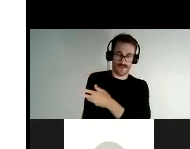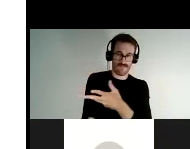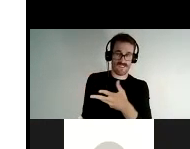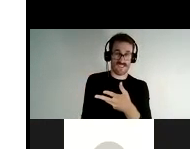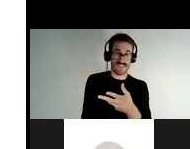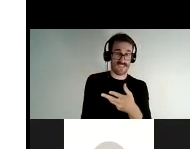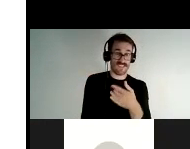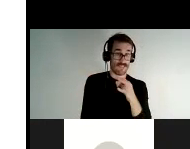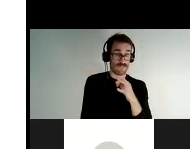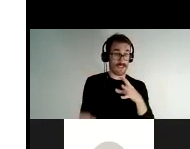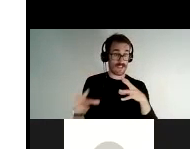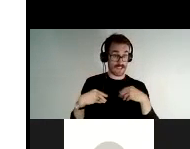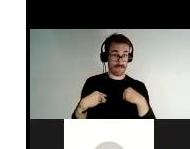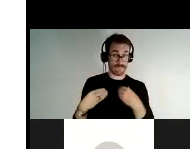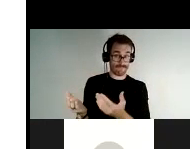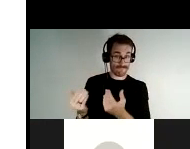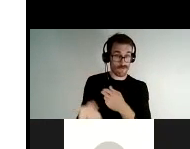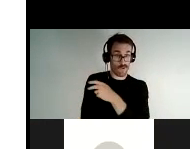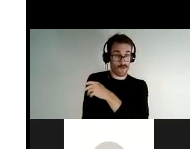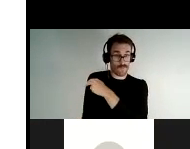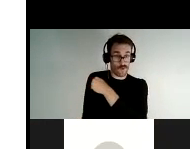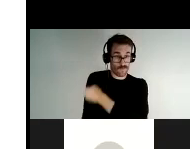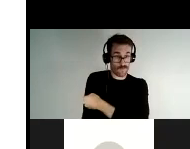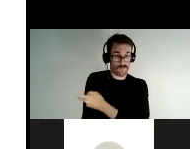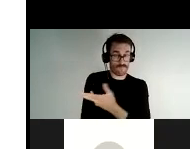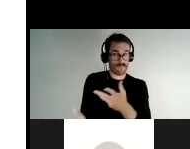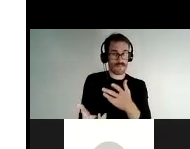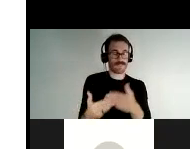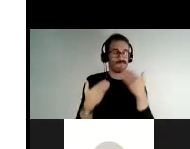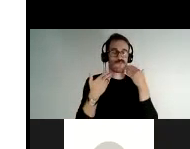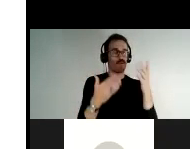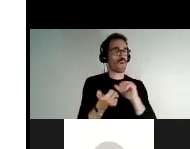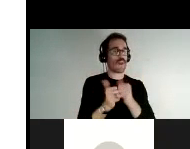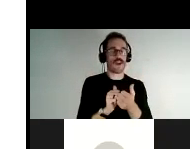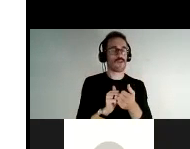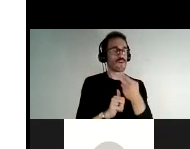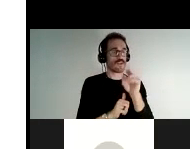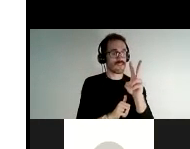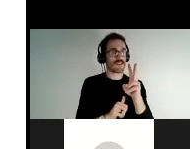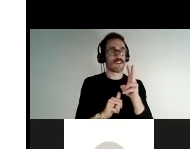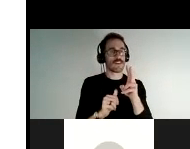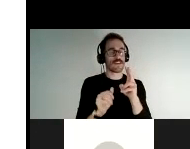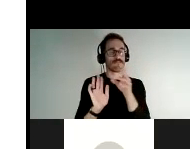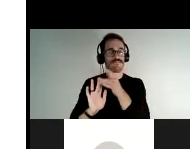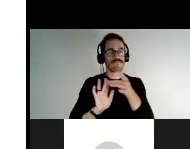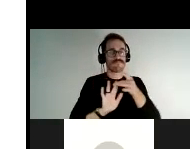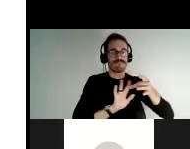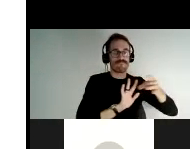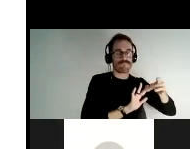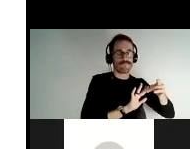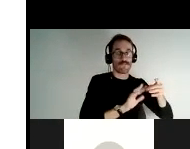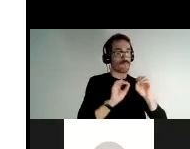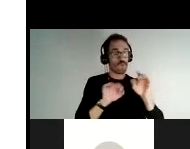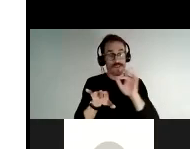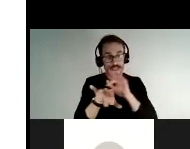of knowledge around how HIV was transmitted. So as a result, there was no touching, there was no hugging, and I saw these groups of